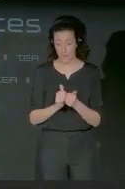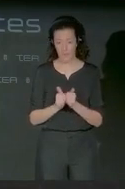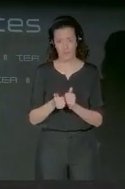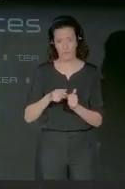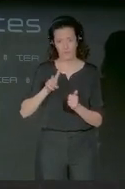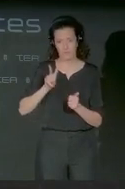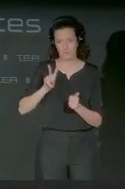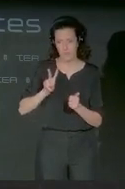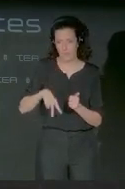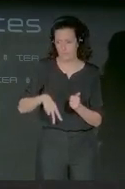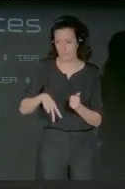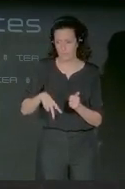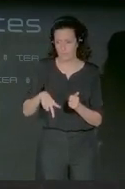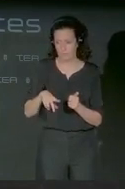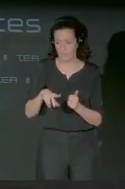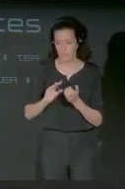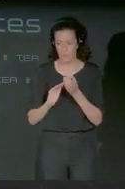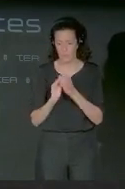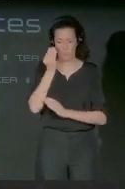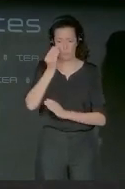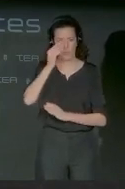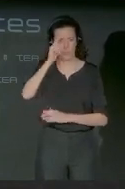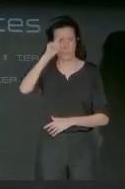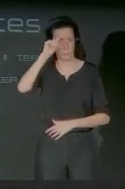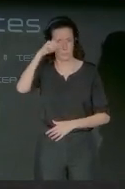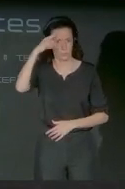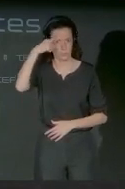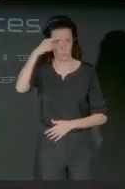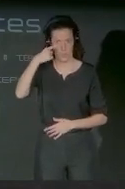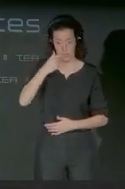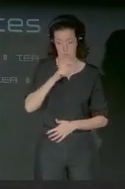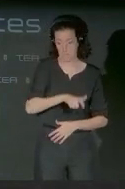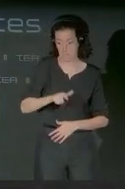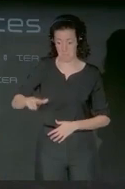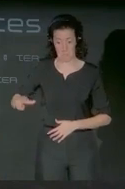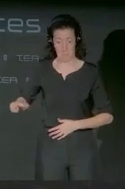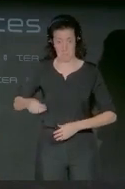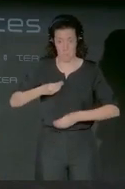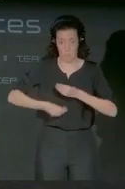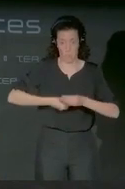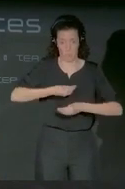what the players are interacting with. So for sure, yeah, there is a cultural